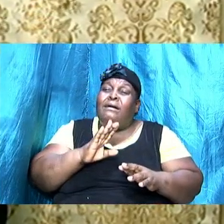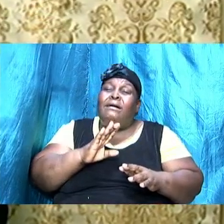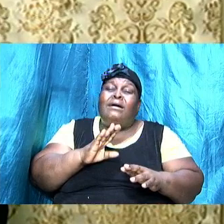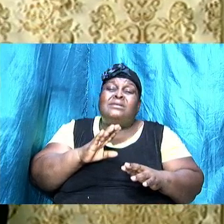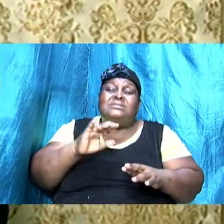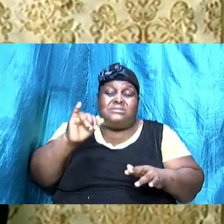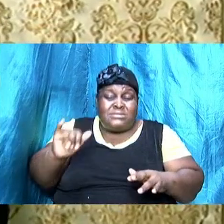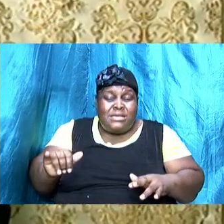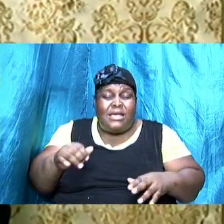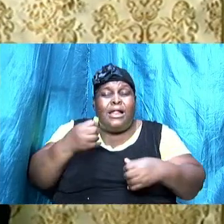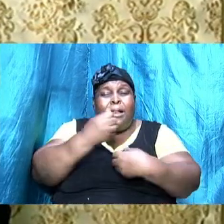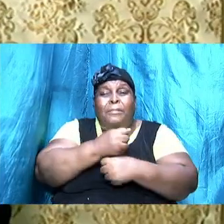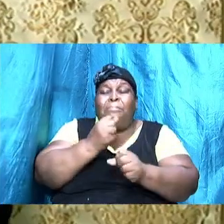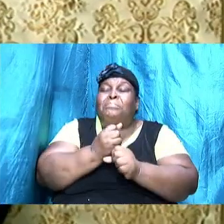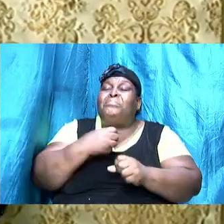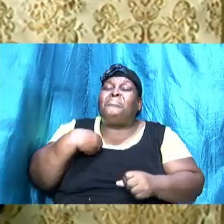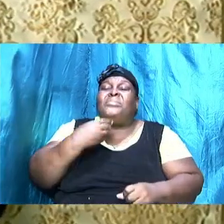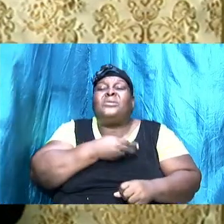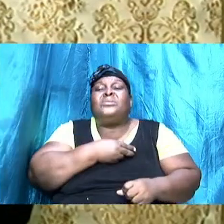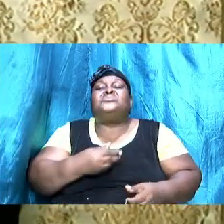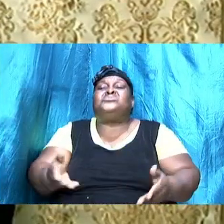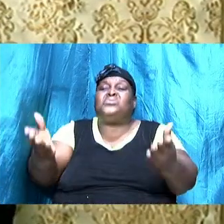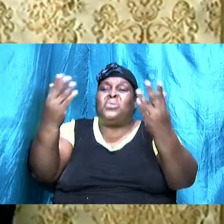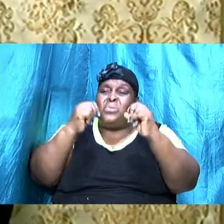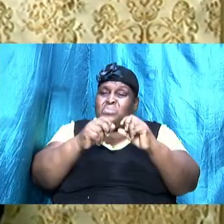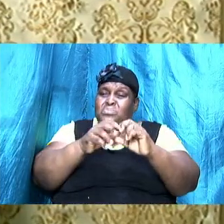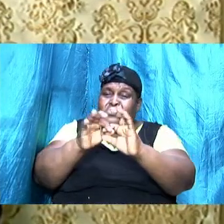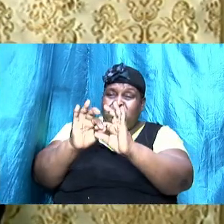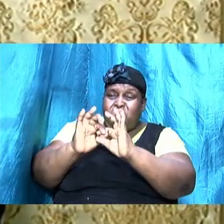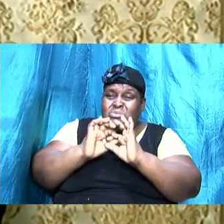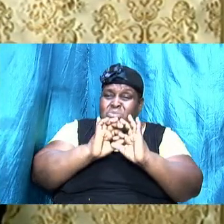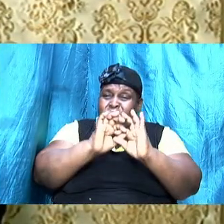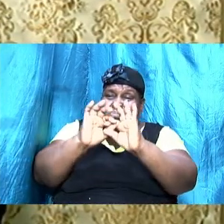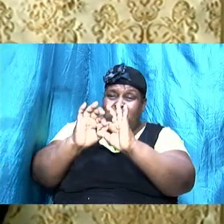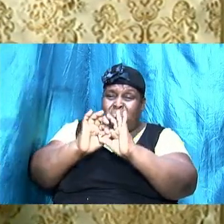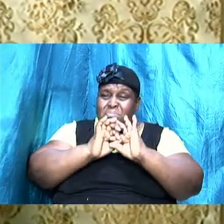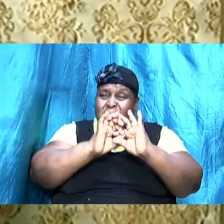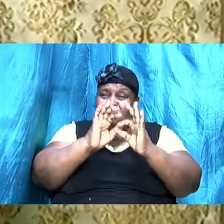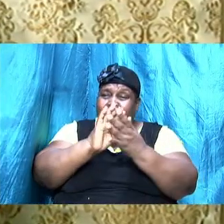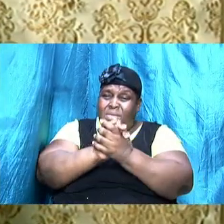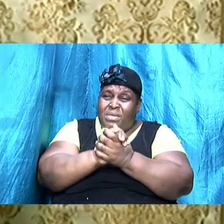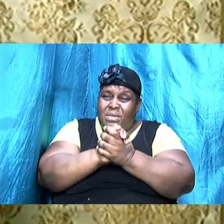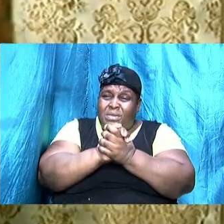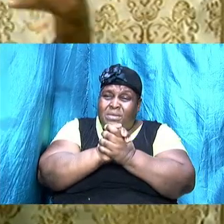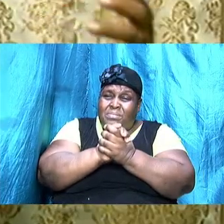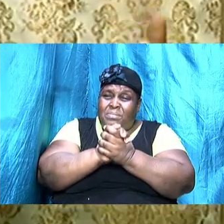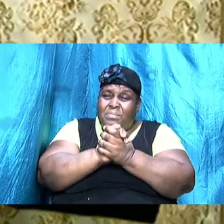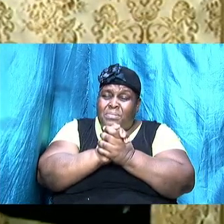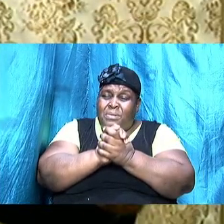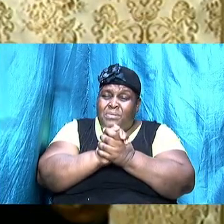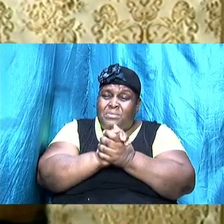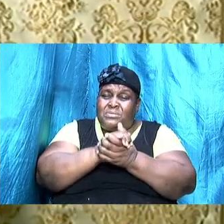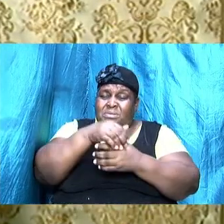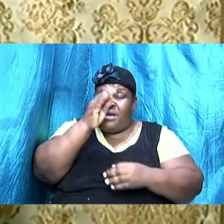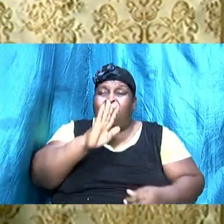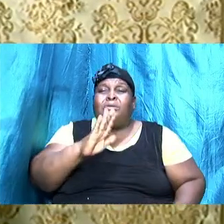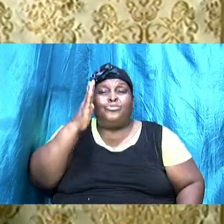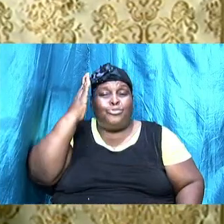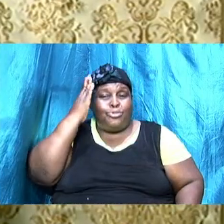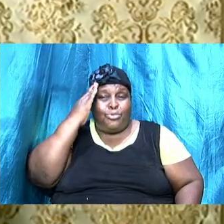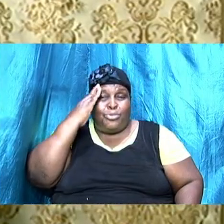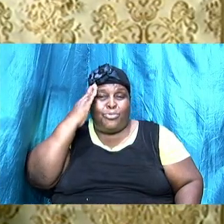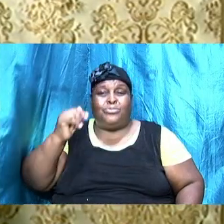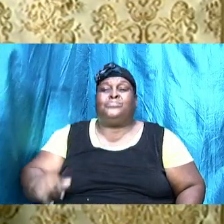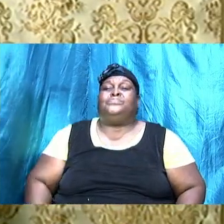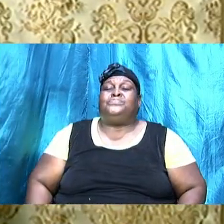He has a reason for that also. And we will look at it. So before I jump back into